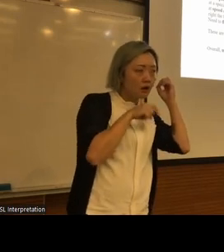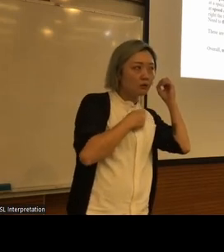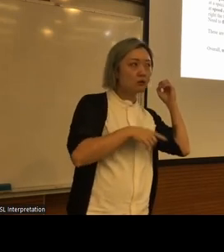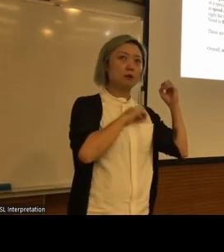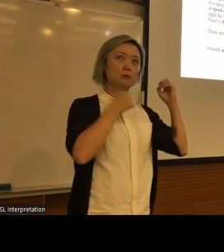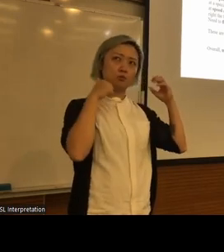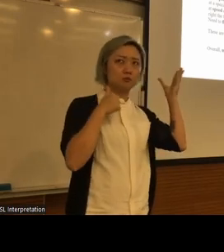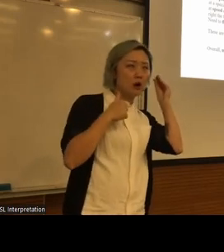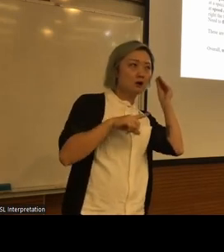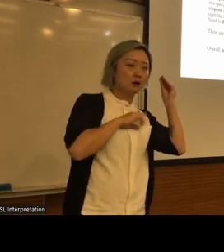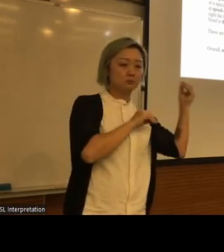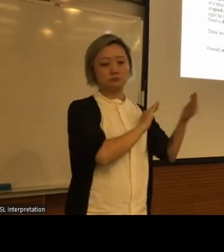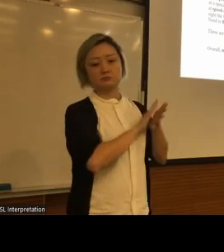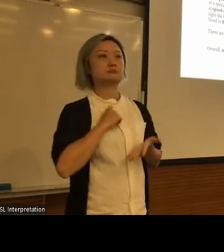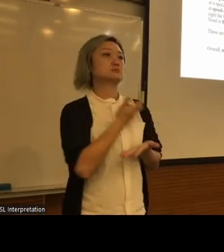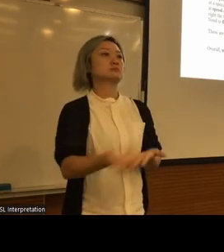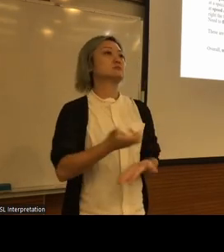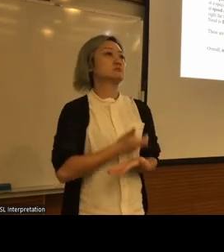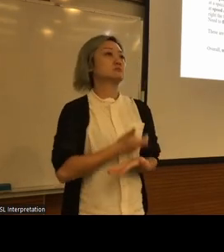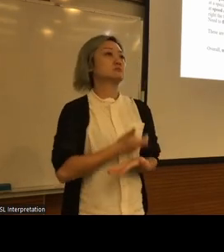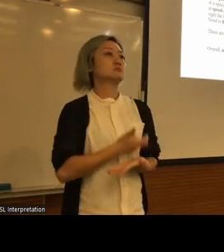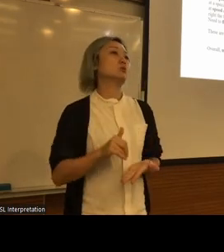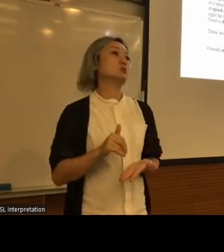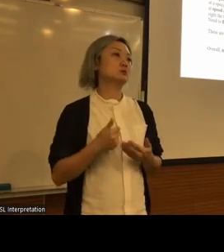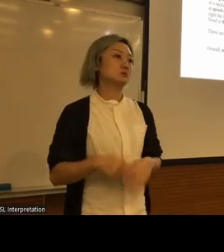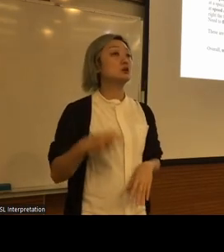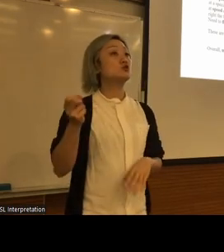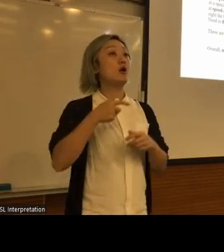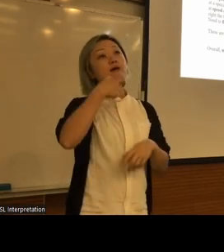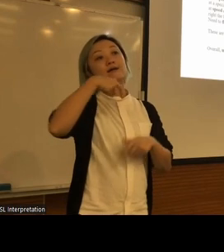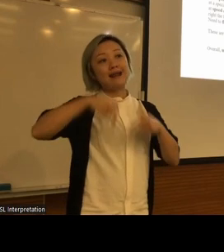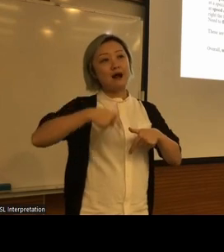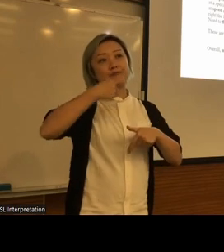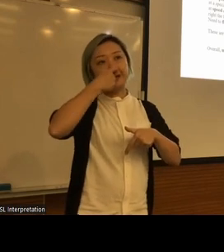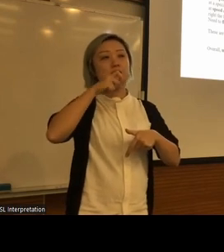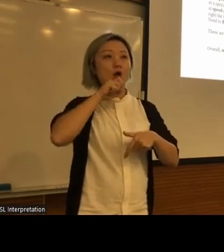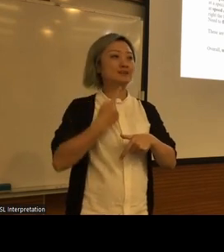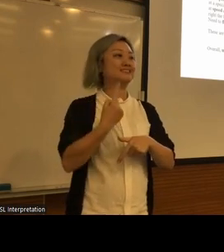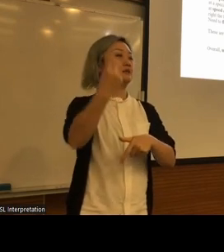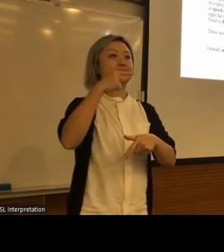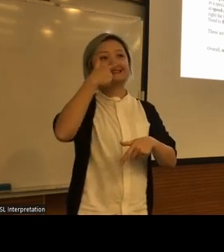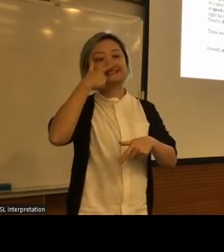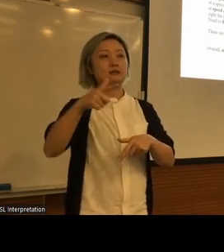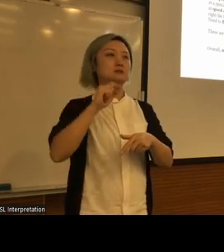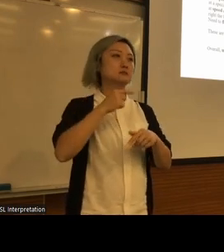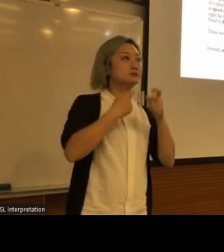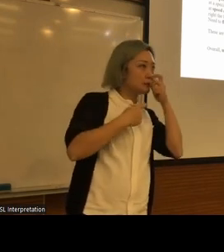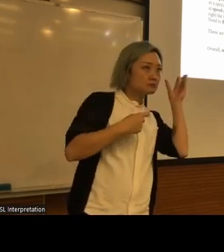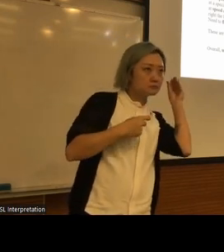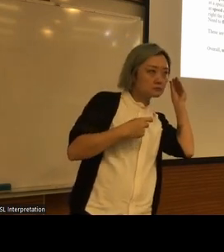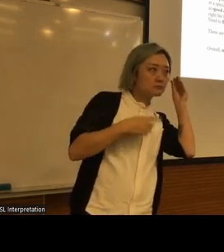because there is evidence, for instance, from South Africa, when working on news from English